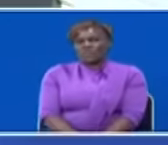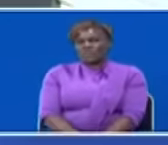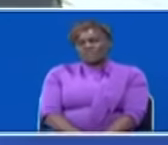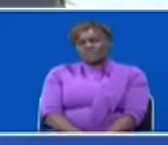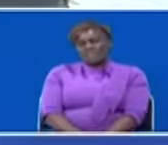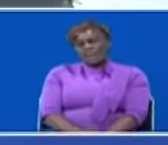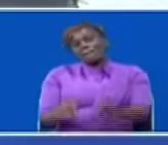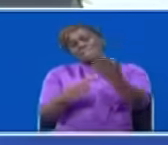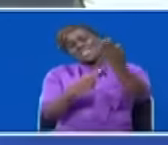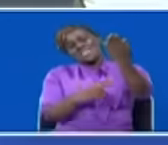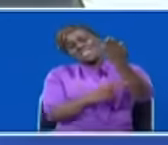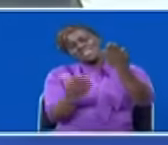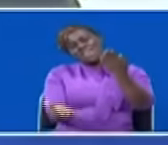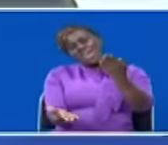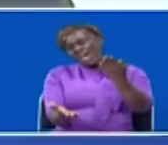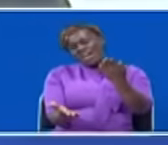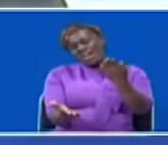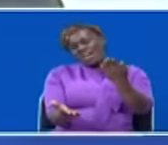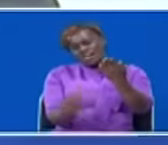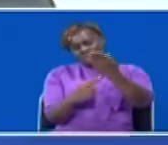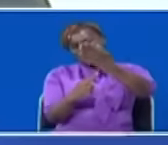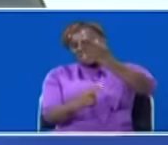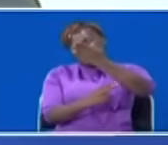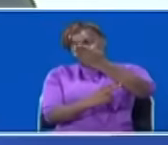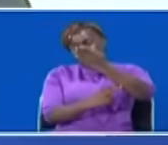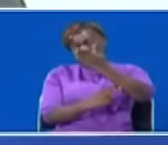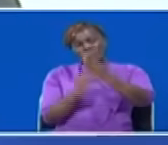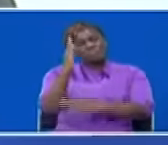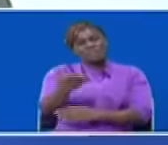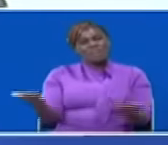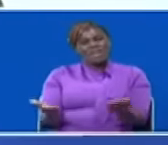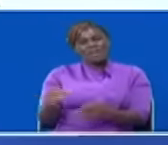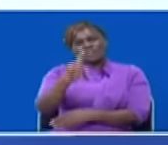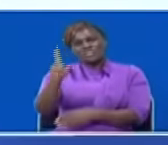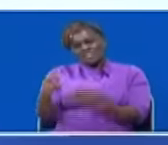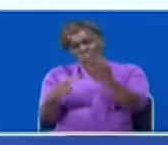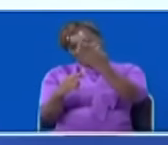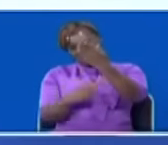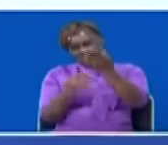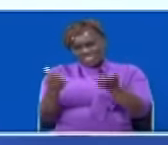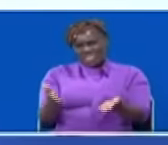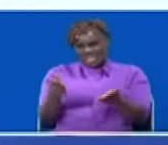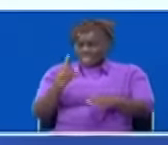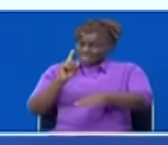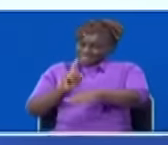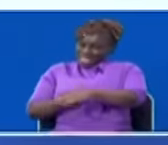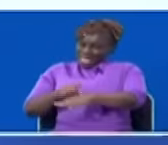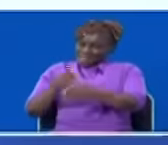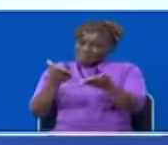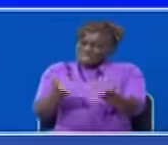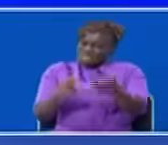That is the bridge. That is the bridge, Yvonne. But the bridge must lead to somewhere. Yeah, that's what I mean. Right? That's the bridge. And when we get to that bridge,